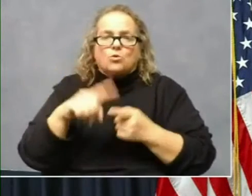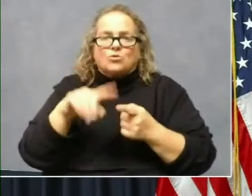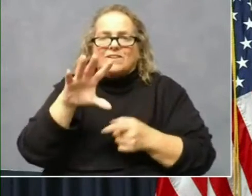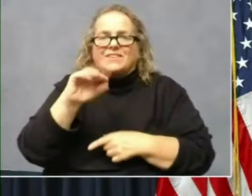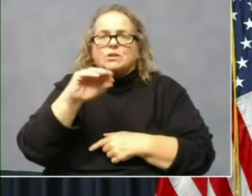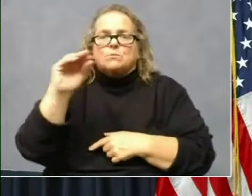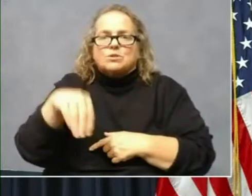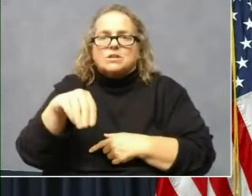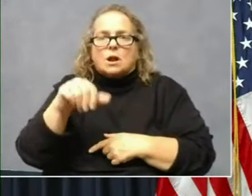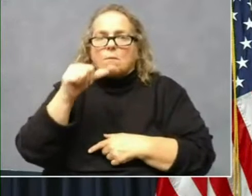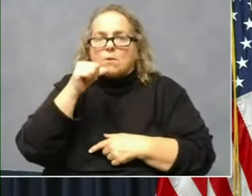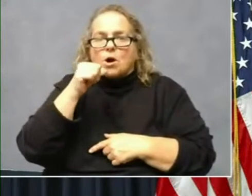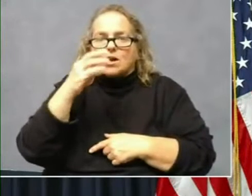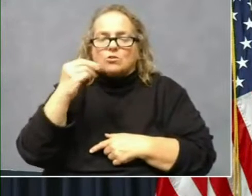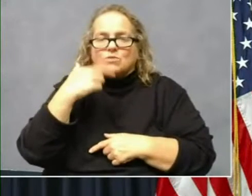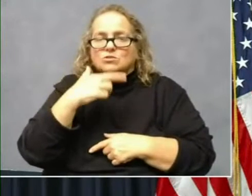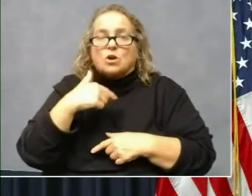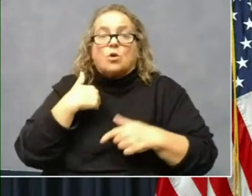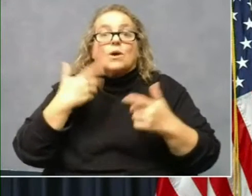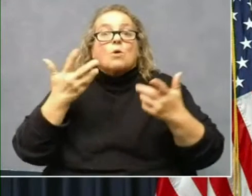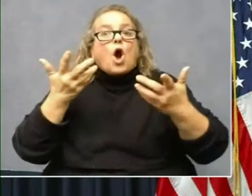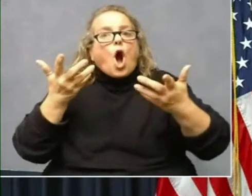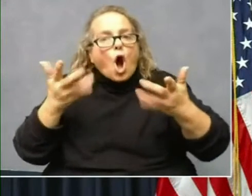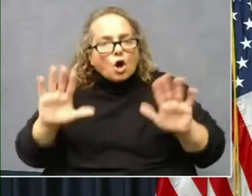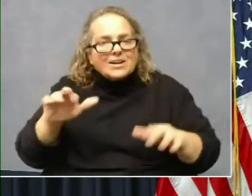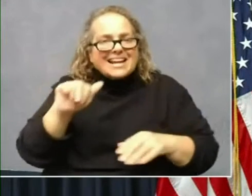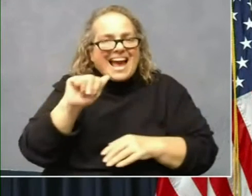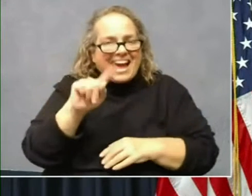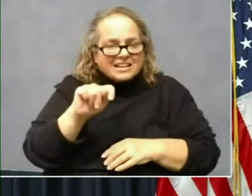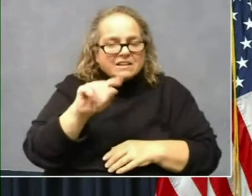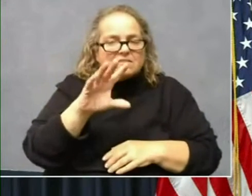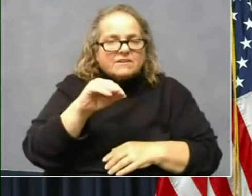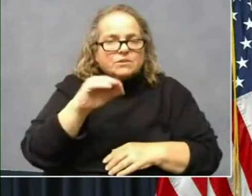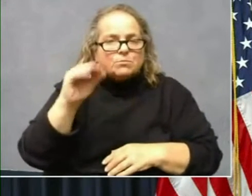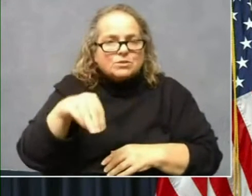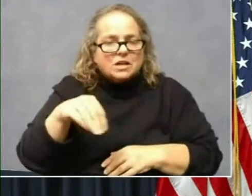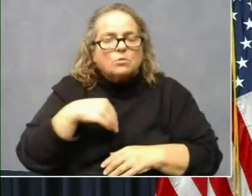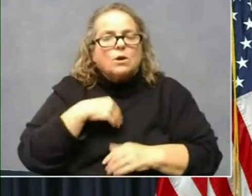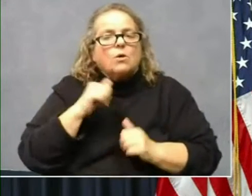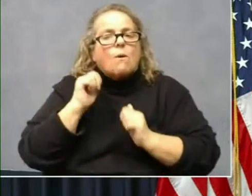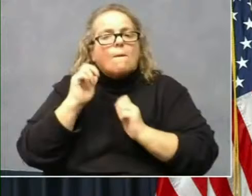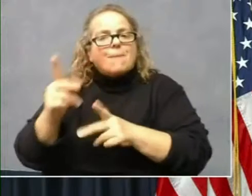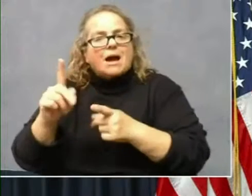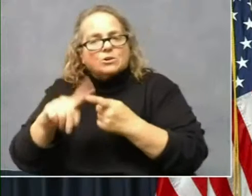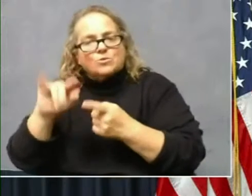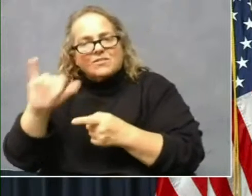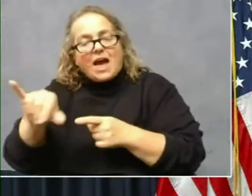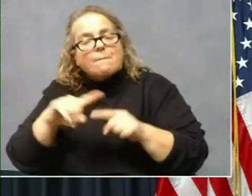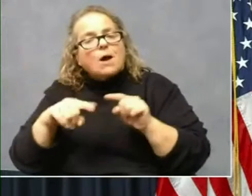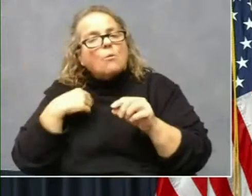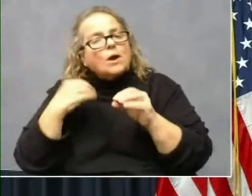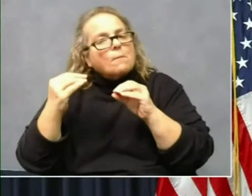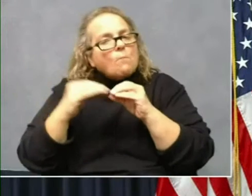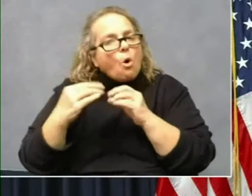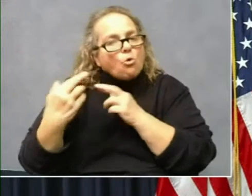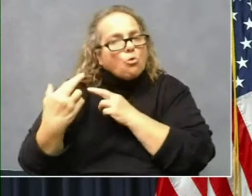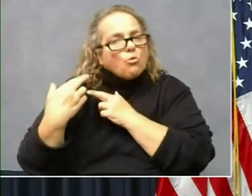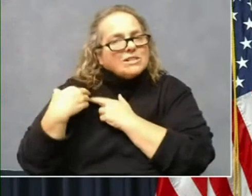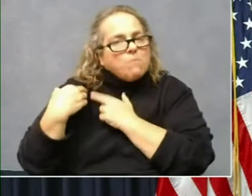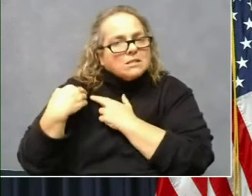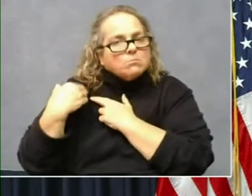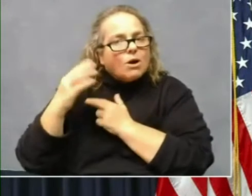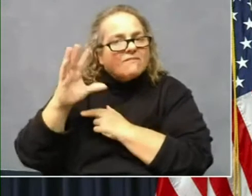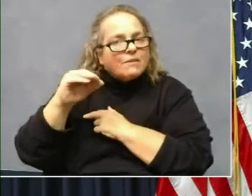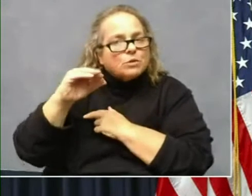restaurants. We were already at 50%, and we'll be back to it. We do need it to be a more responsible 50%, but this was an attempt to kind of shock